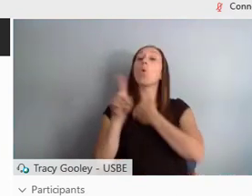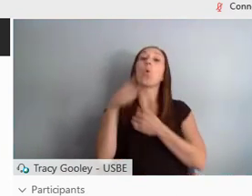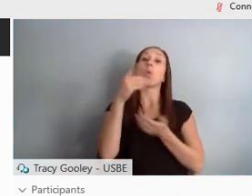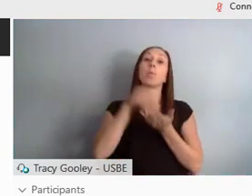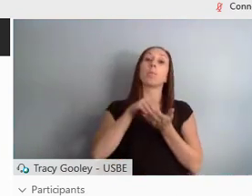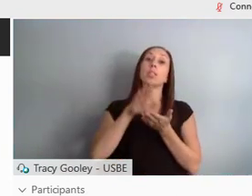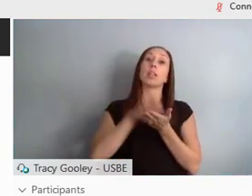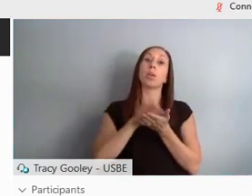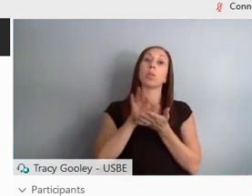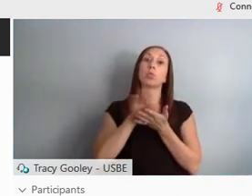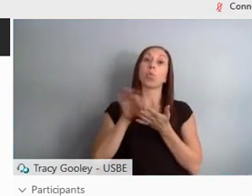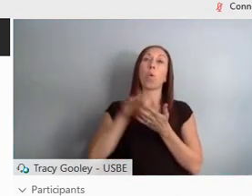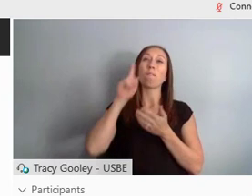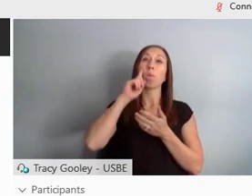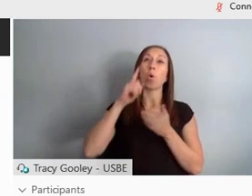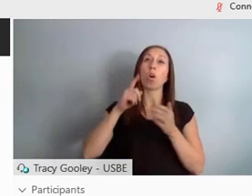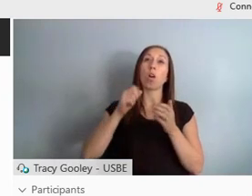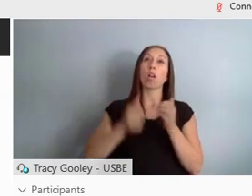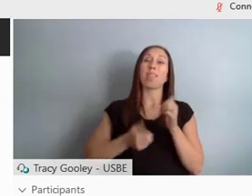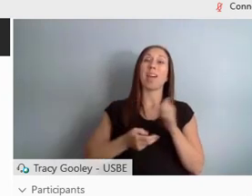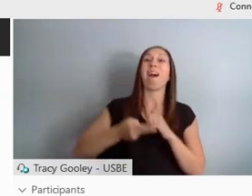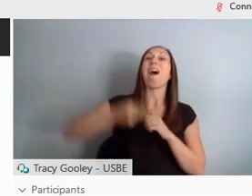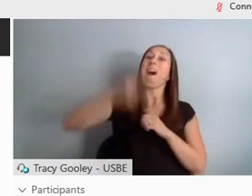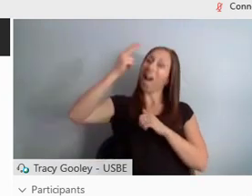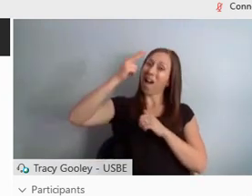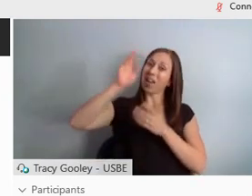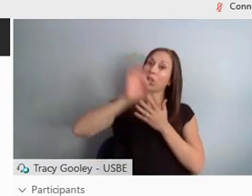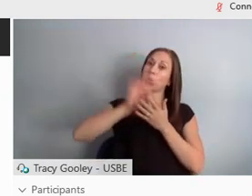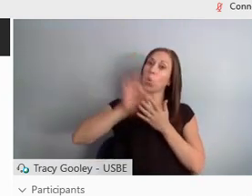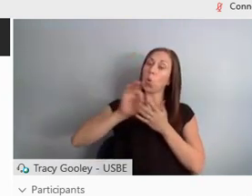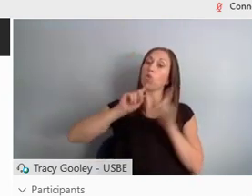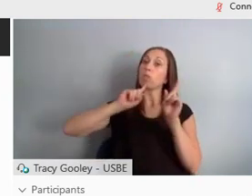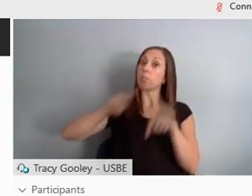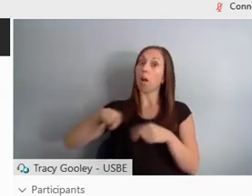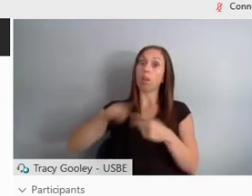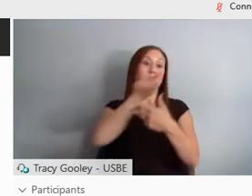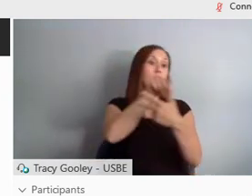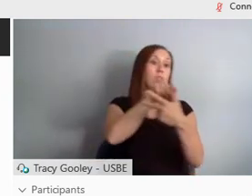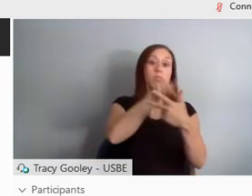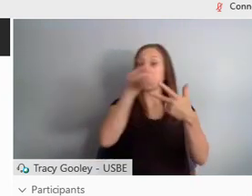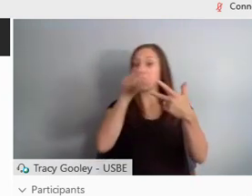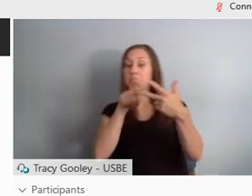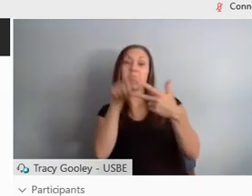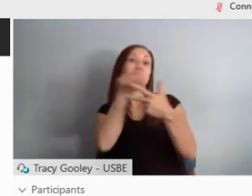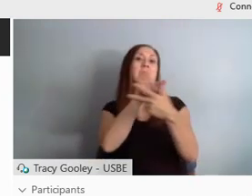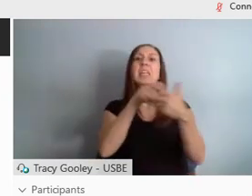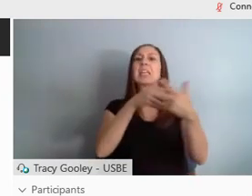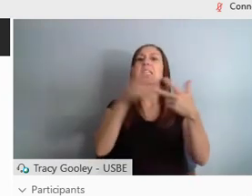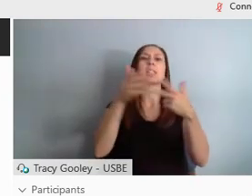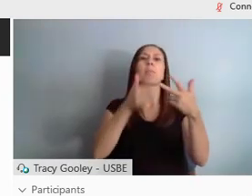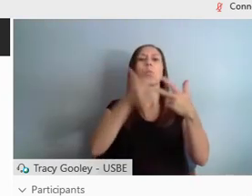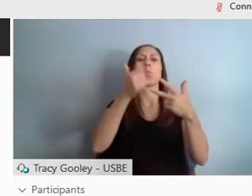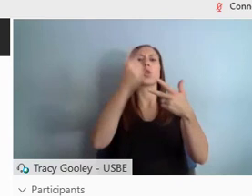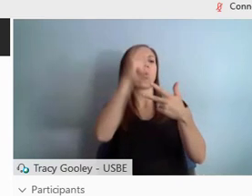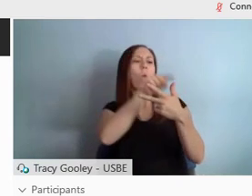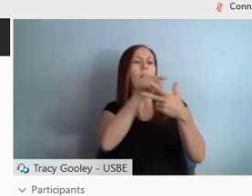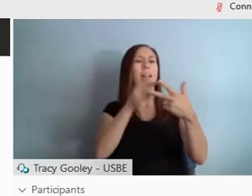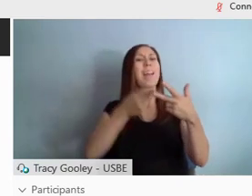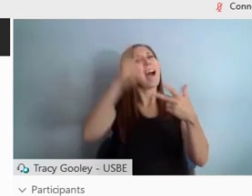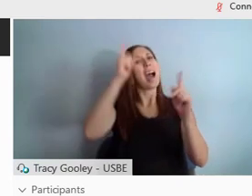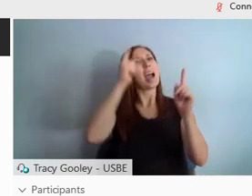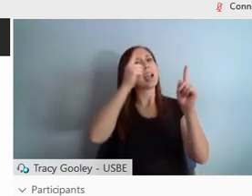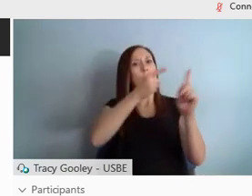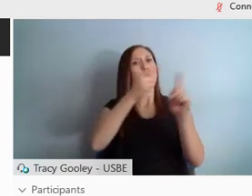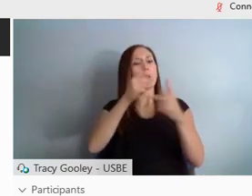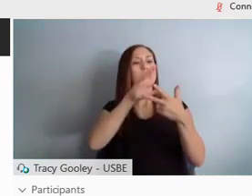record the score for the highest scoring response. Whether it's the first one or the last one, you can pick from any